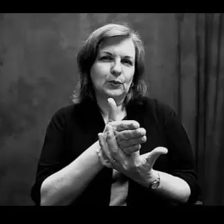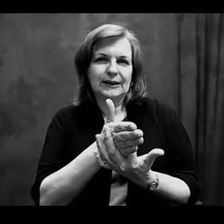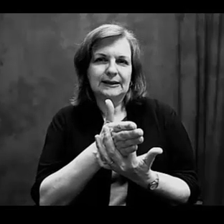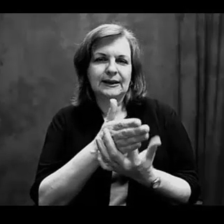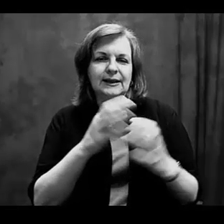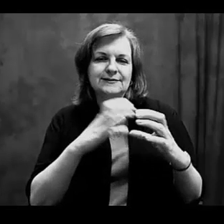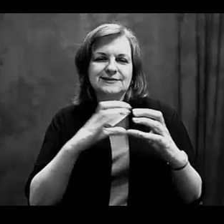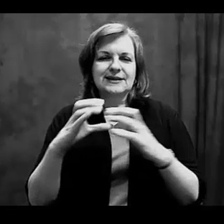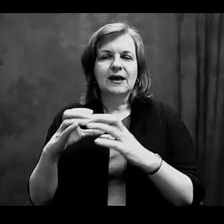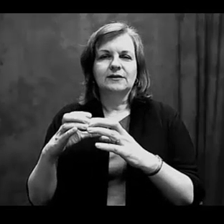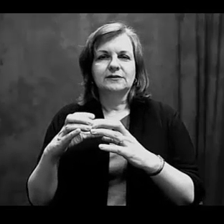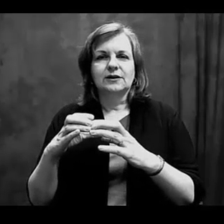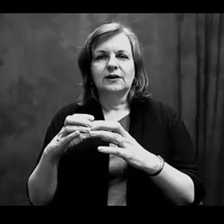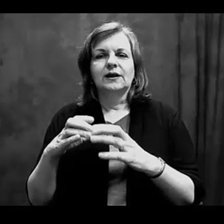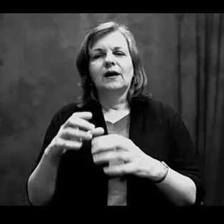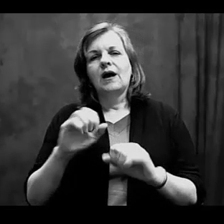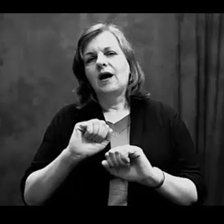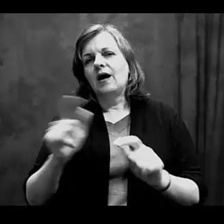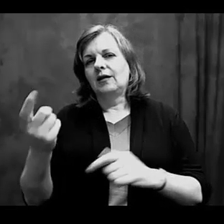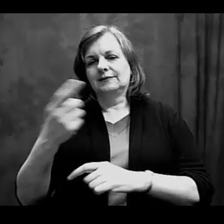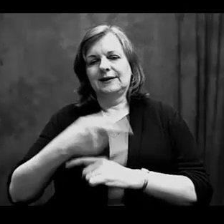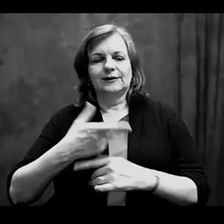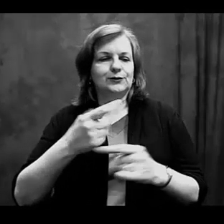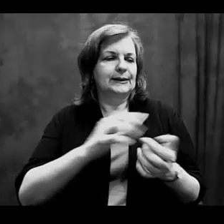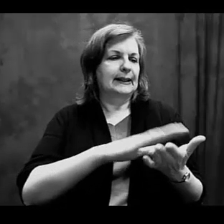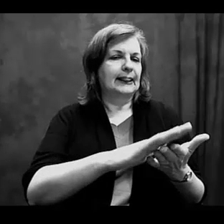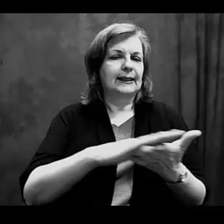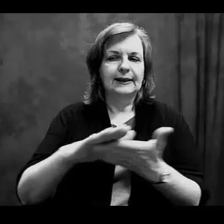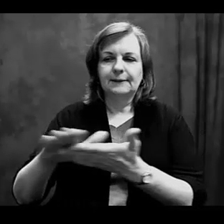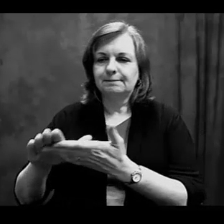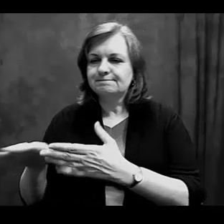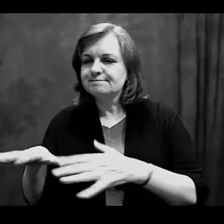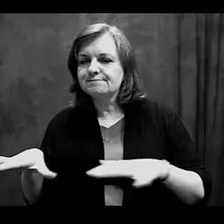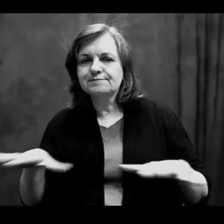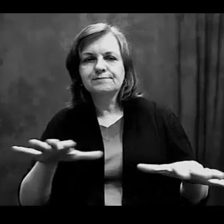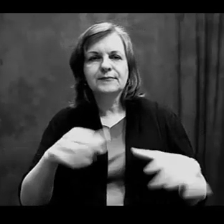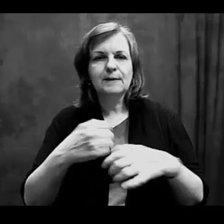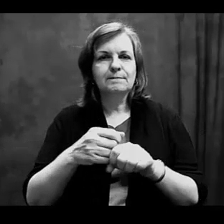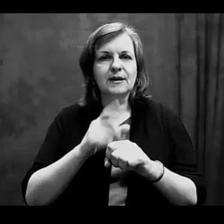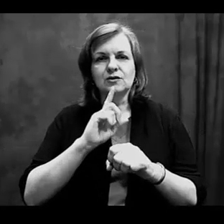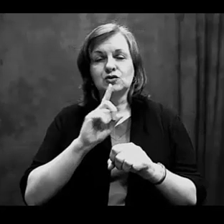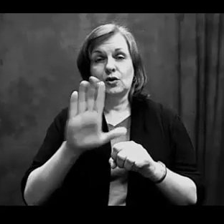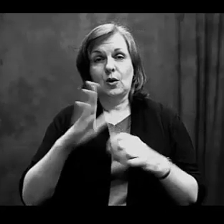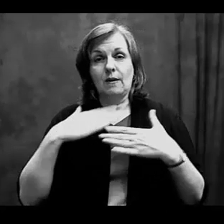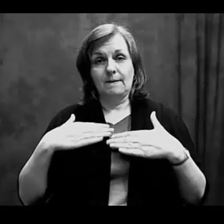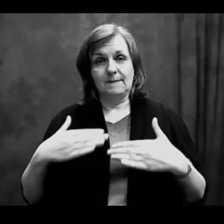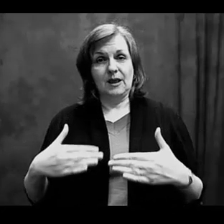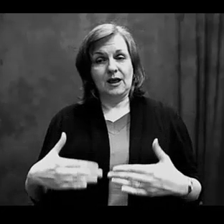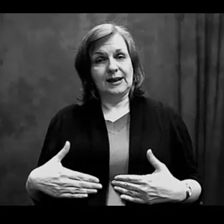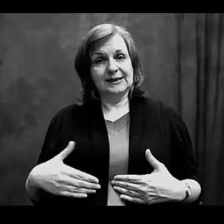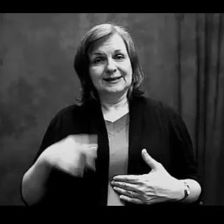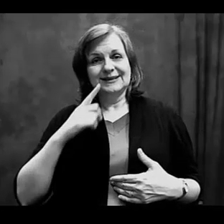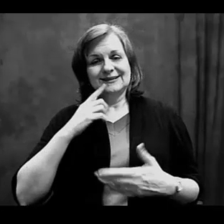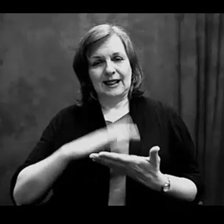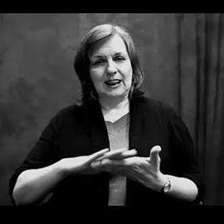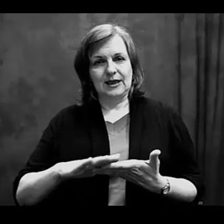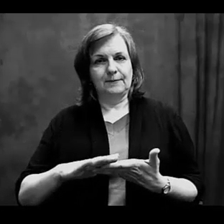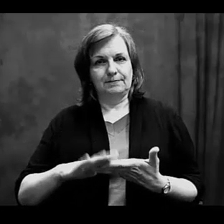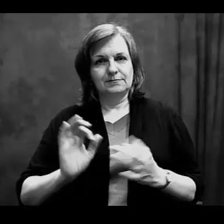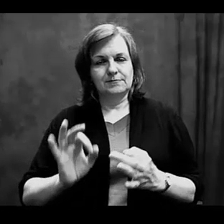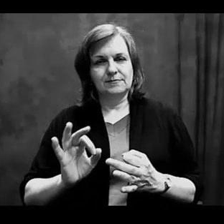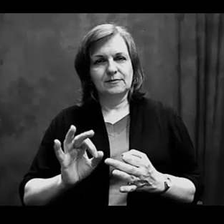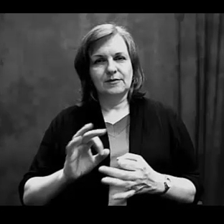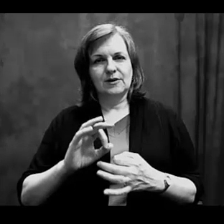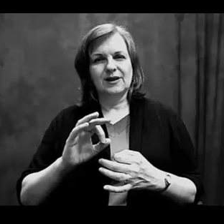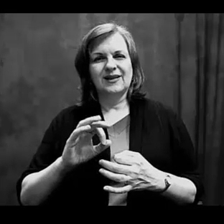to be moving around and squeezing in between cells and blood vessel walls all day long, trying to make sure